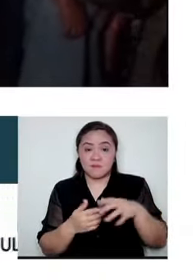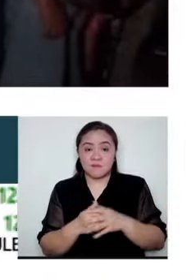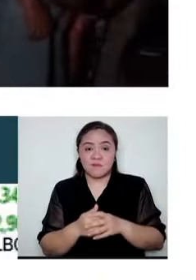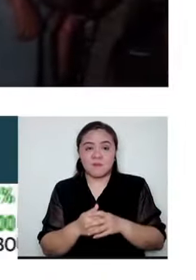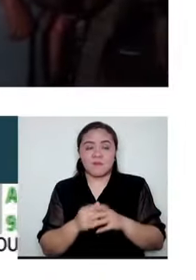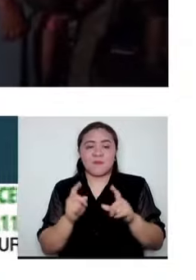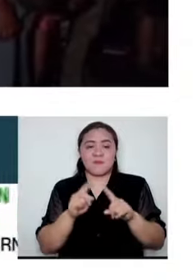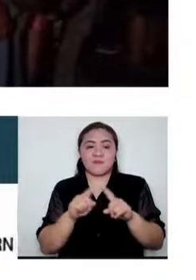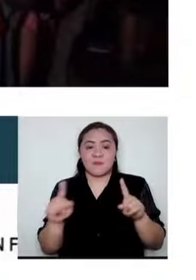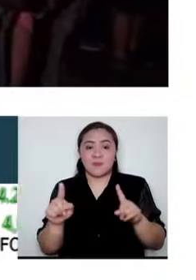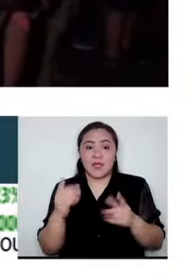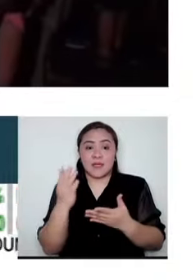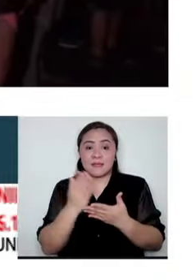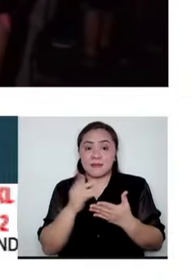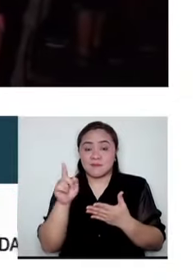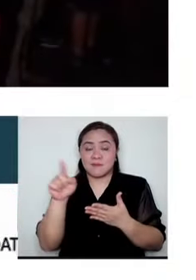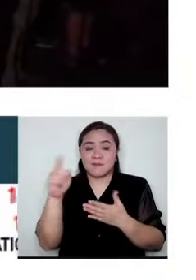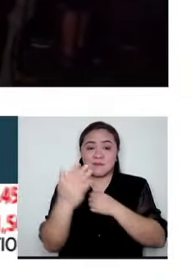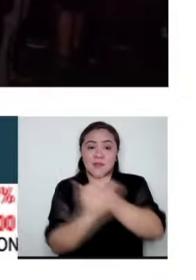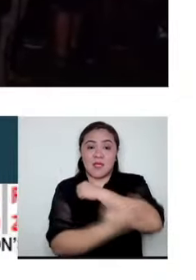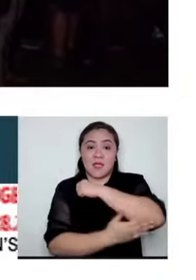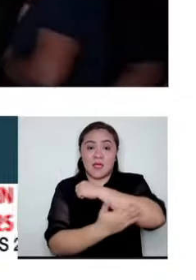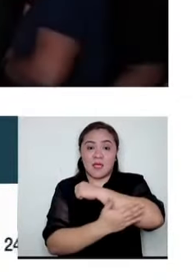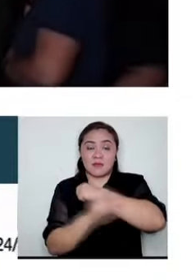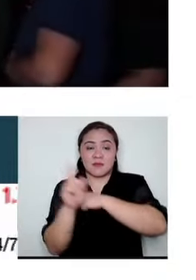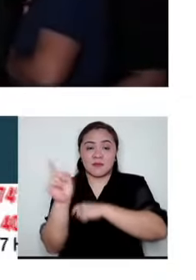for the rest of the country,